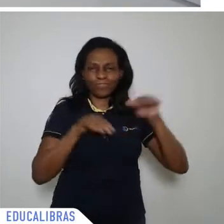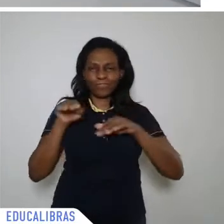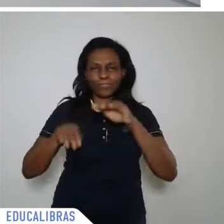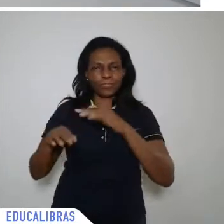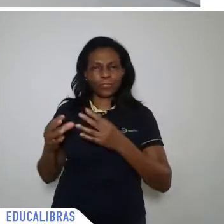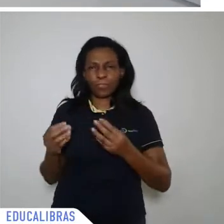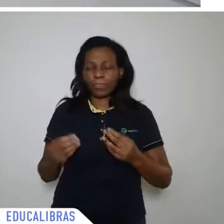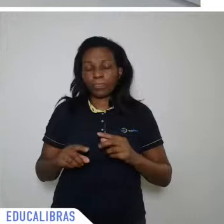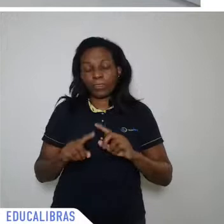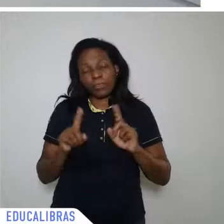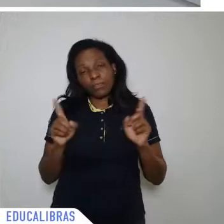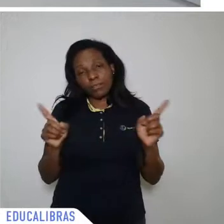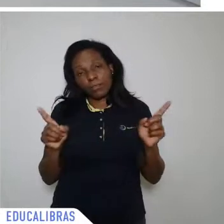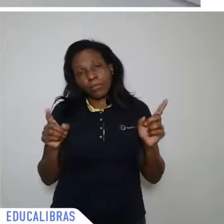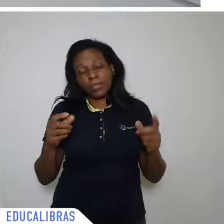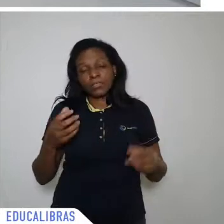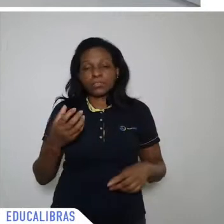characteristics.